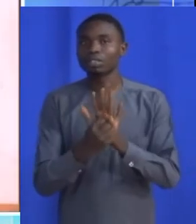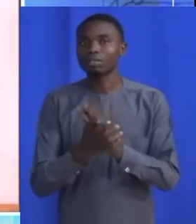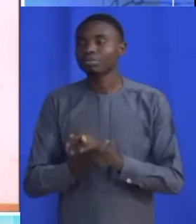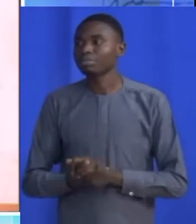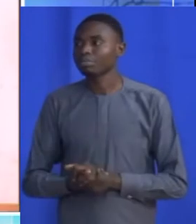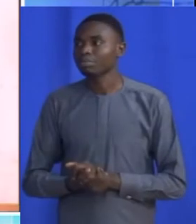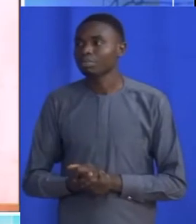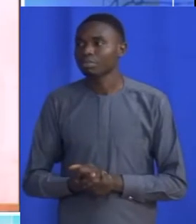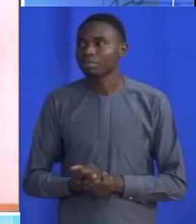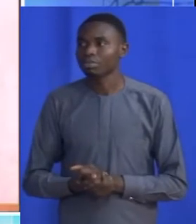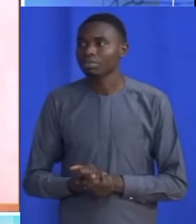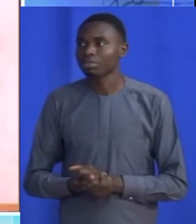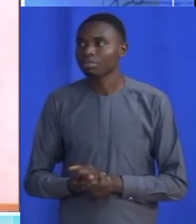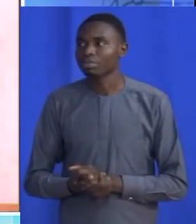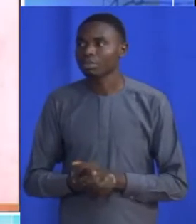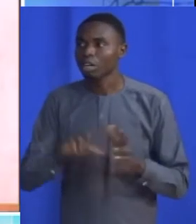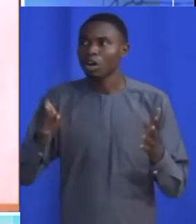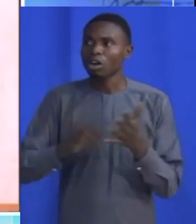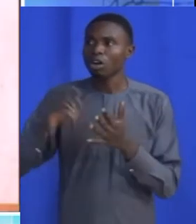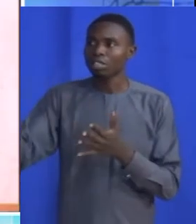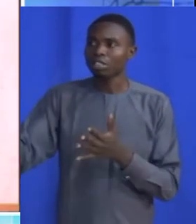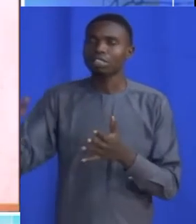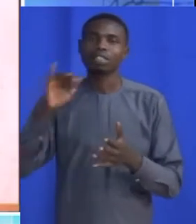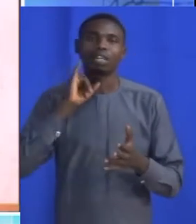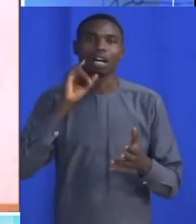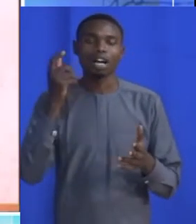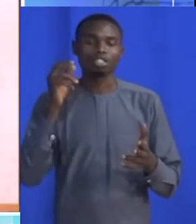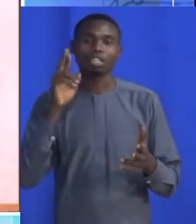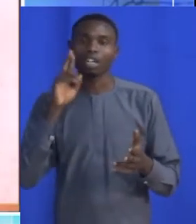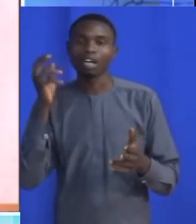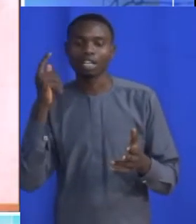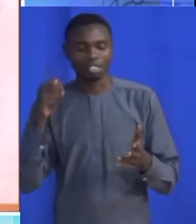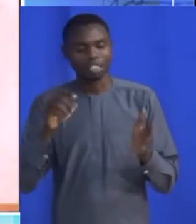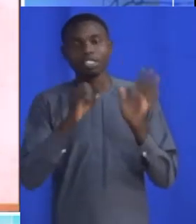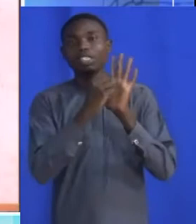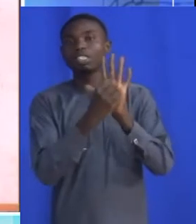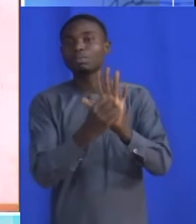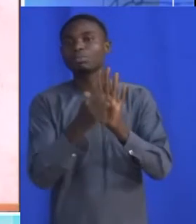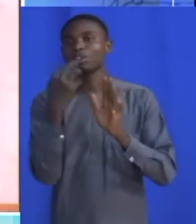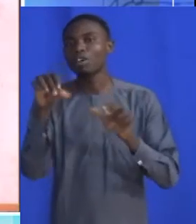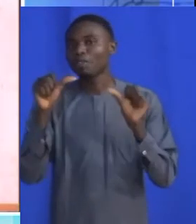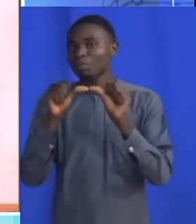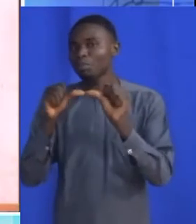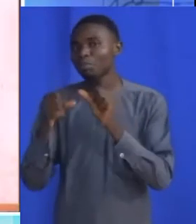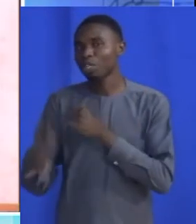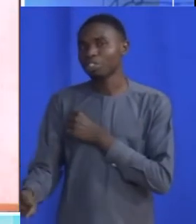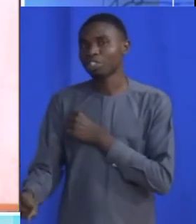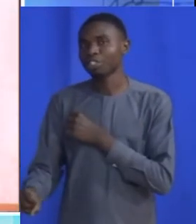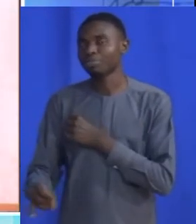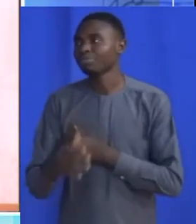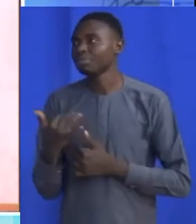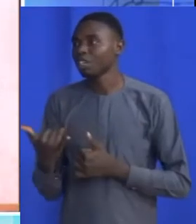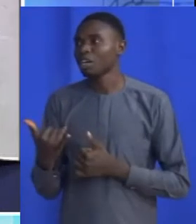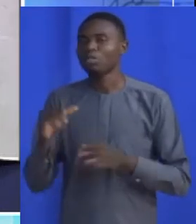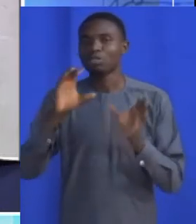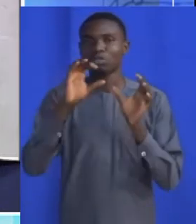can see that the problem of application of rule of law can be beset with the problem of when there is a